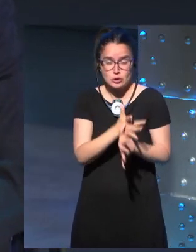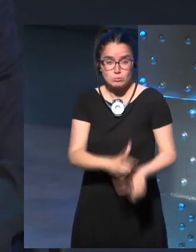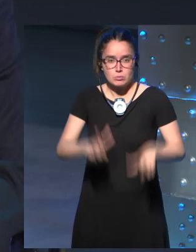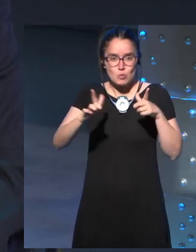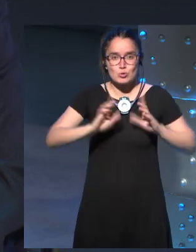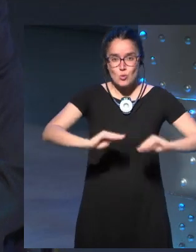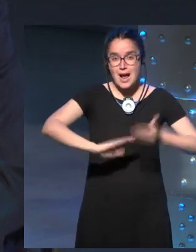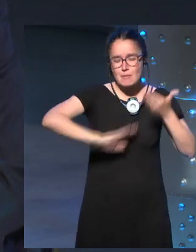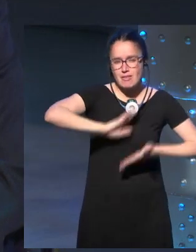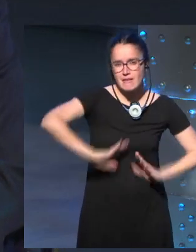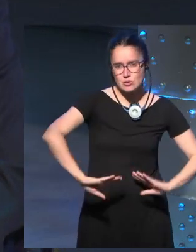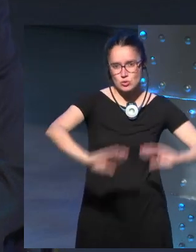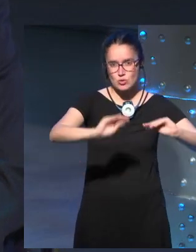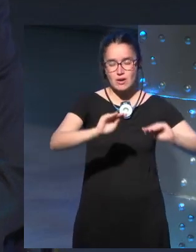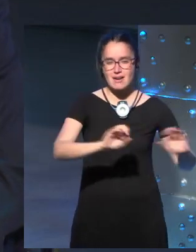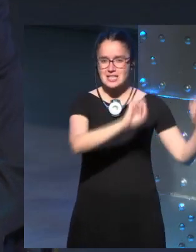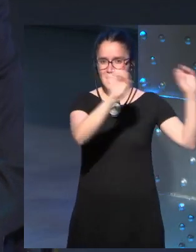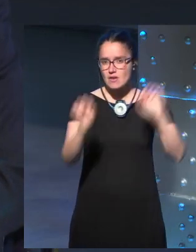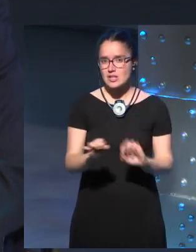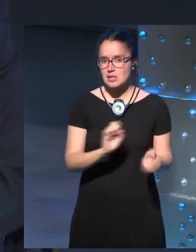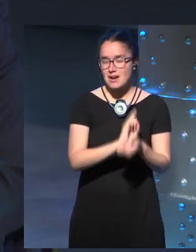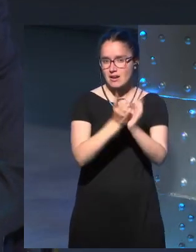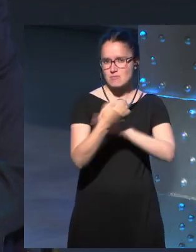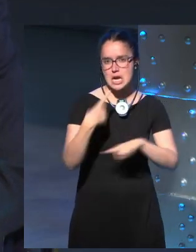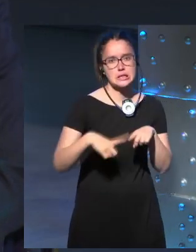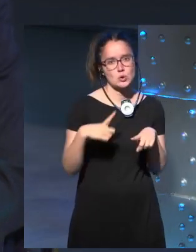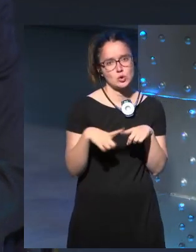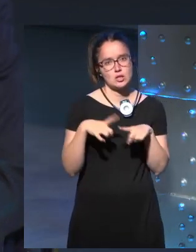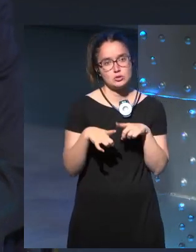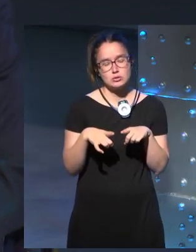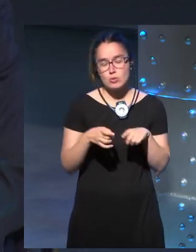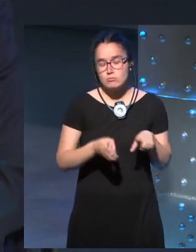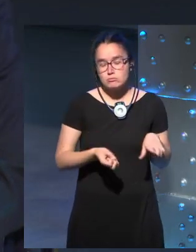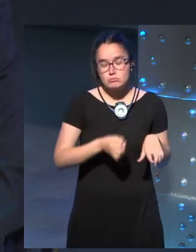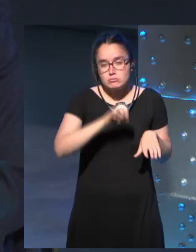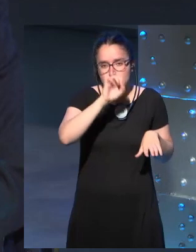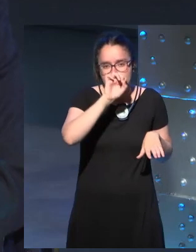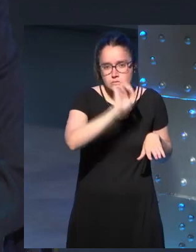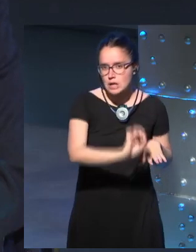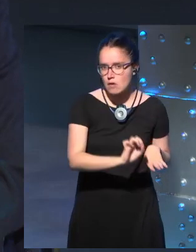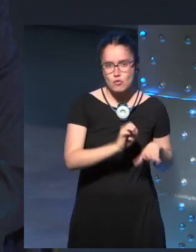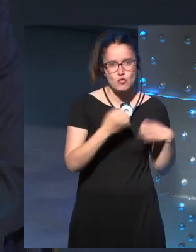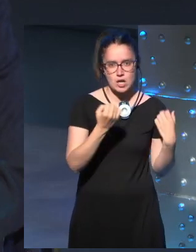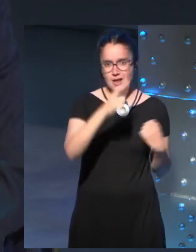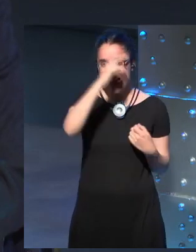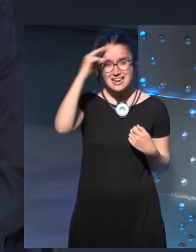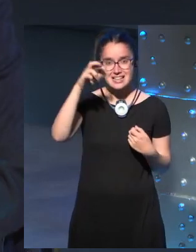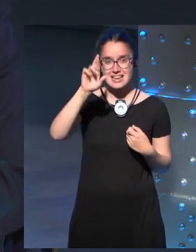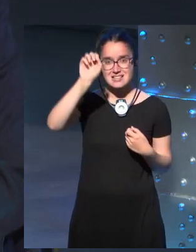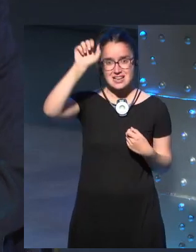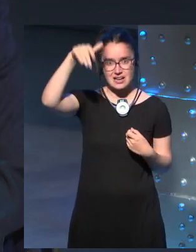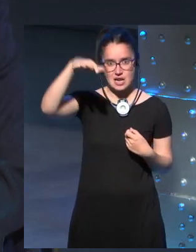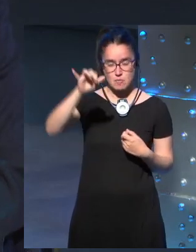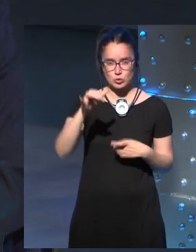Sergio Ramos, because of his presence, his capacity that he has to modify things. I truly admire Sergio